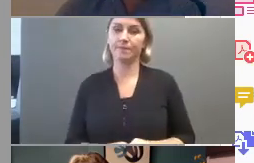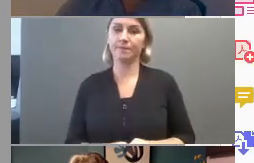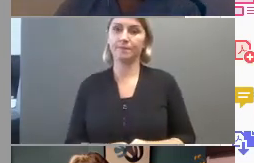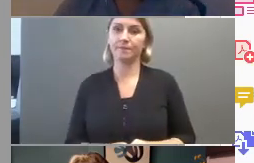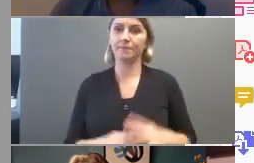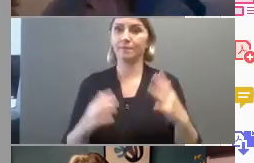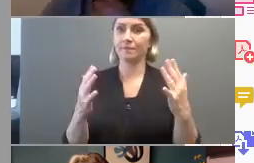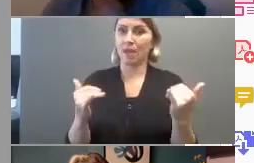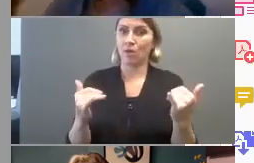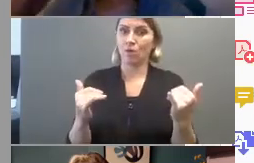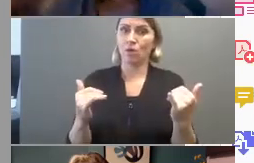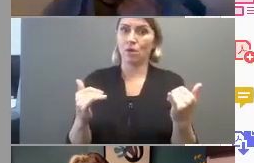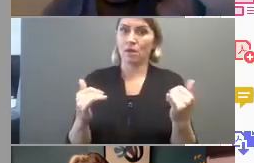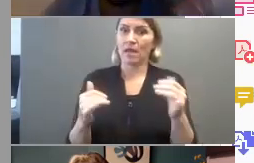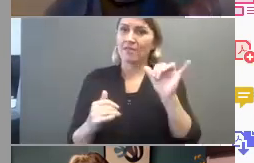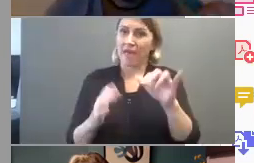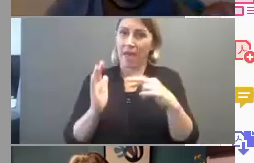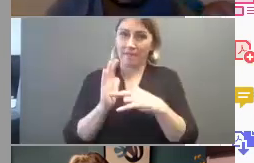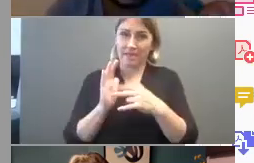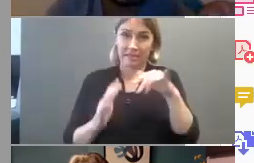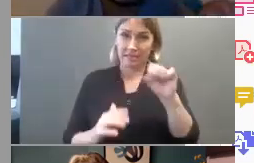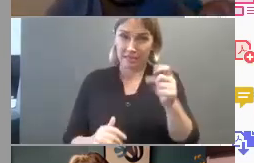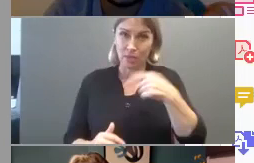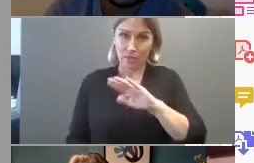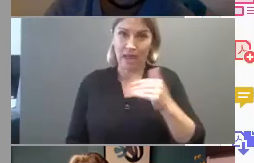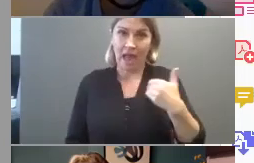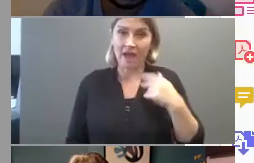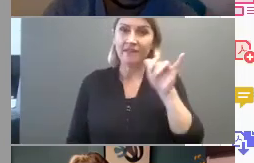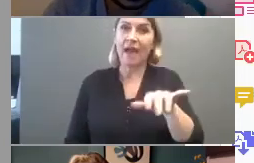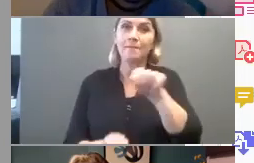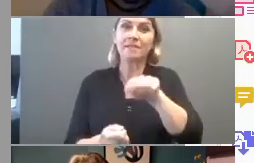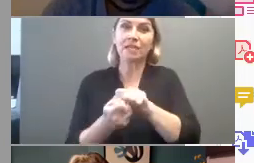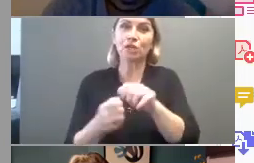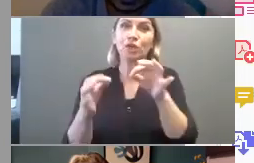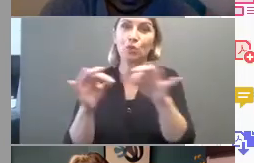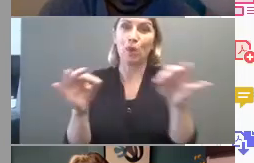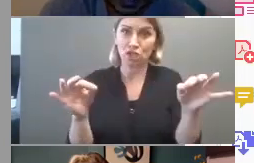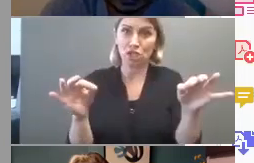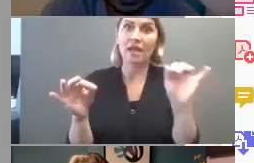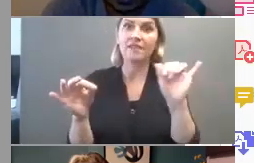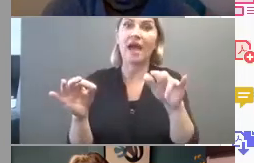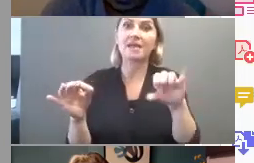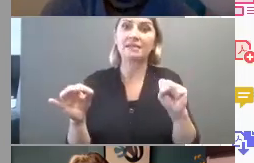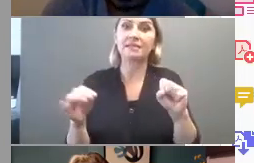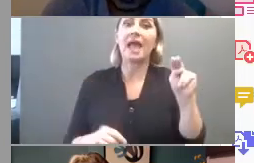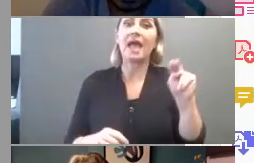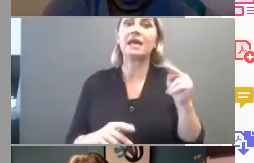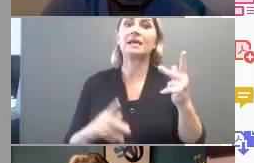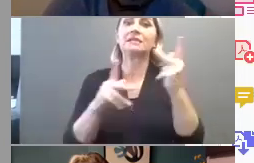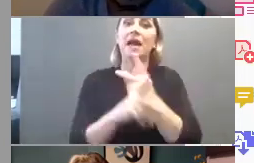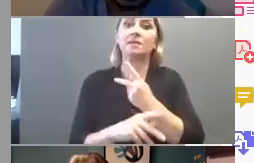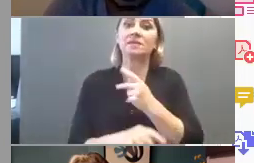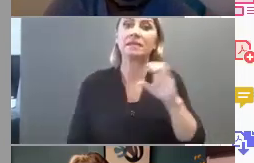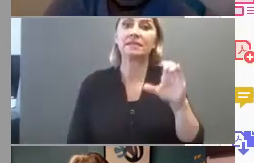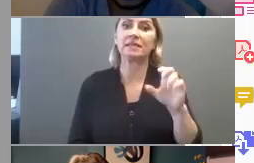Now, what this means is we have this particular equation, that is n times c plus